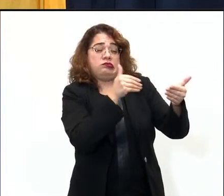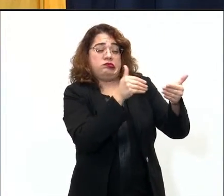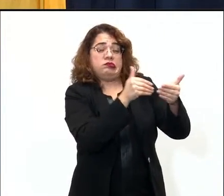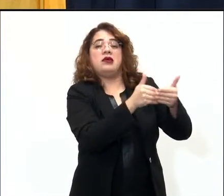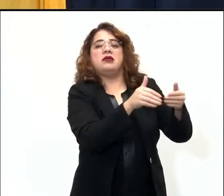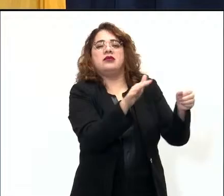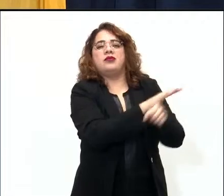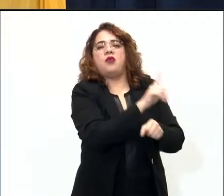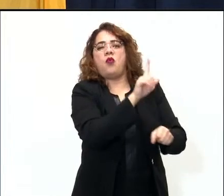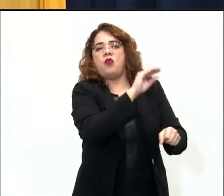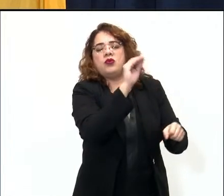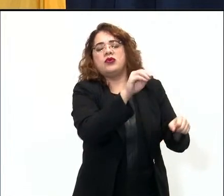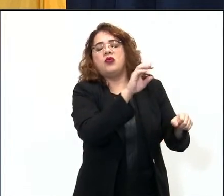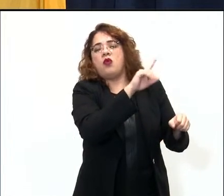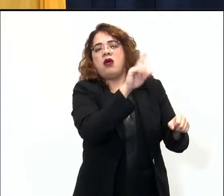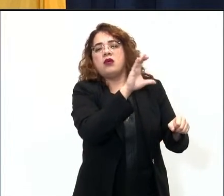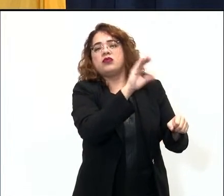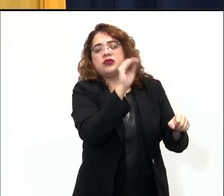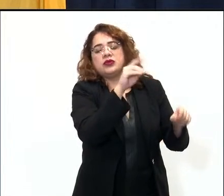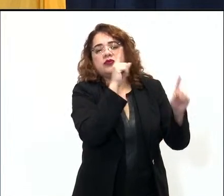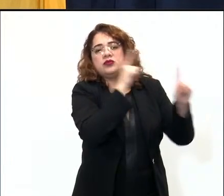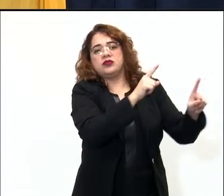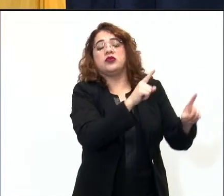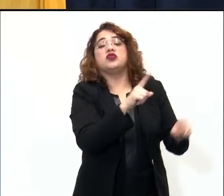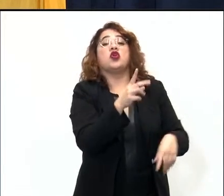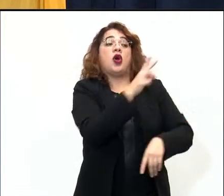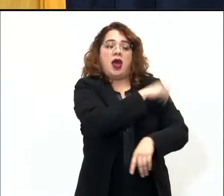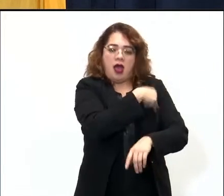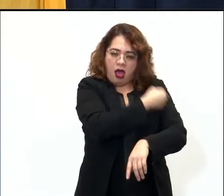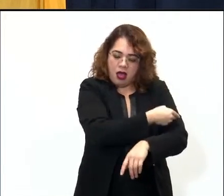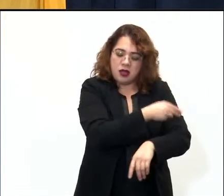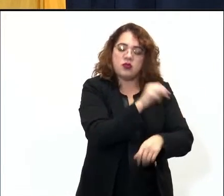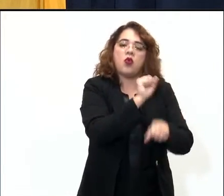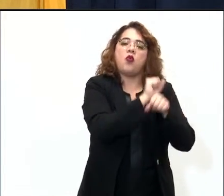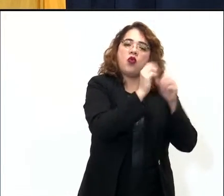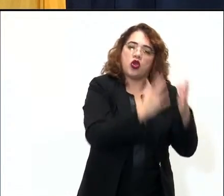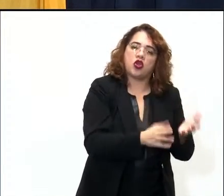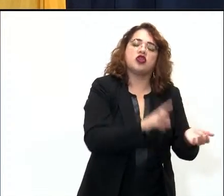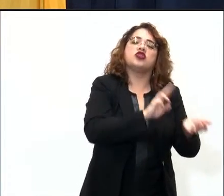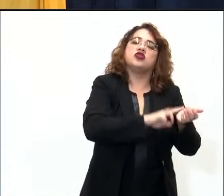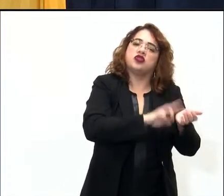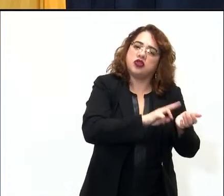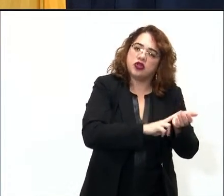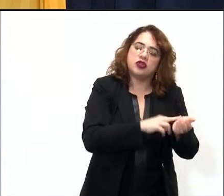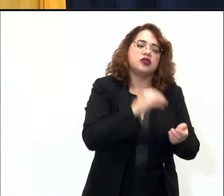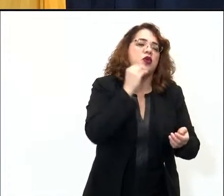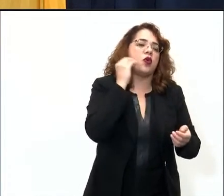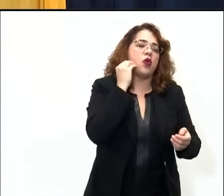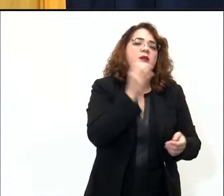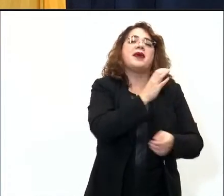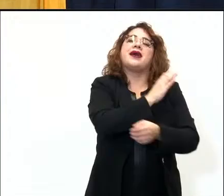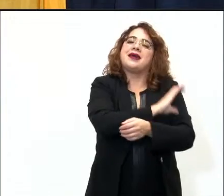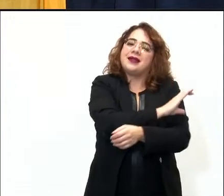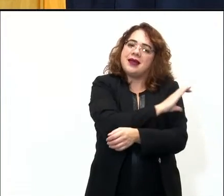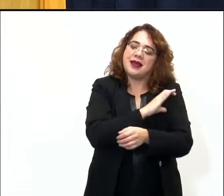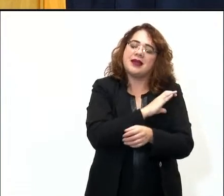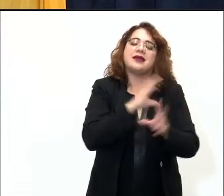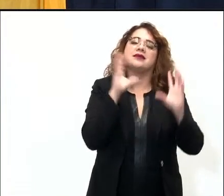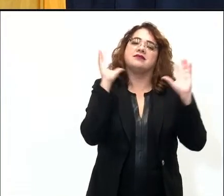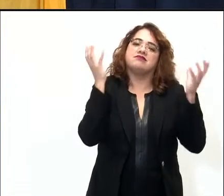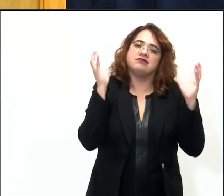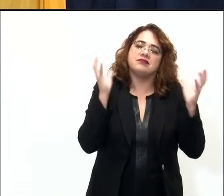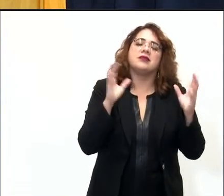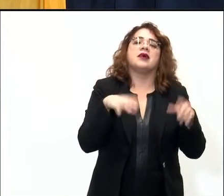75% of our hospital healthcare workers. And we're getting through all of our clinics and nursing homes and all of the rest as well. So we